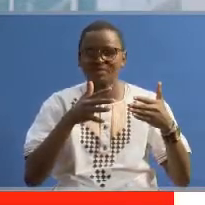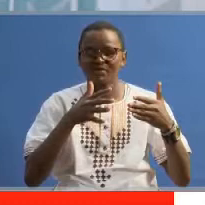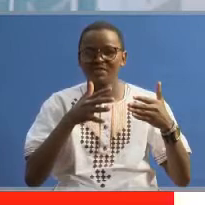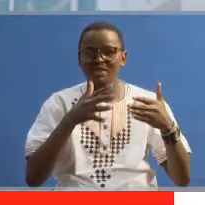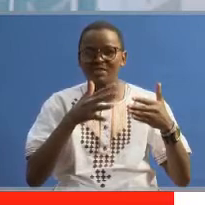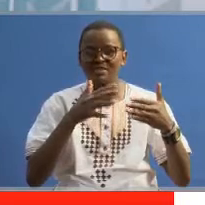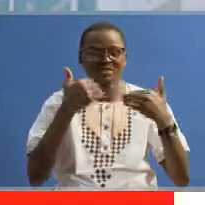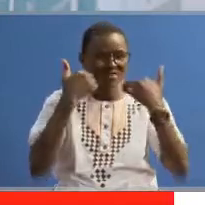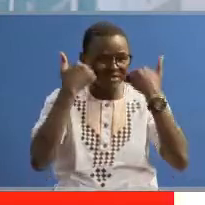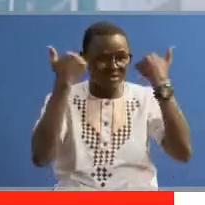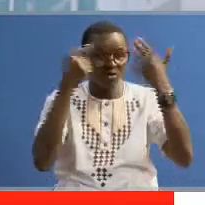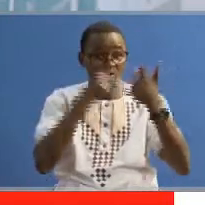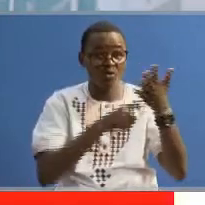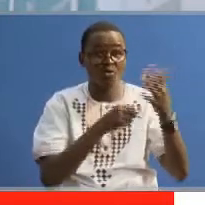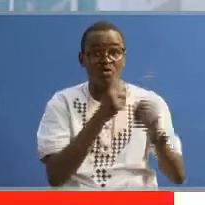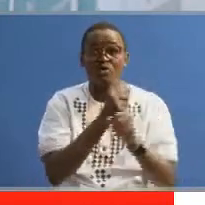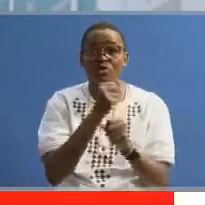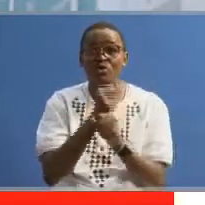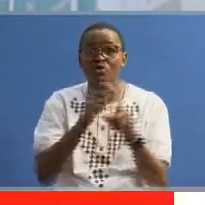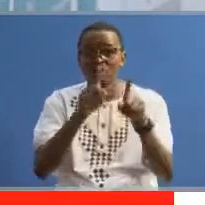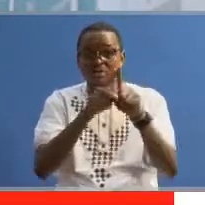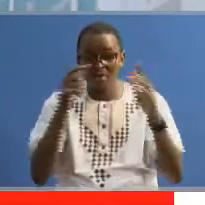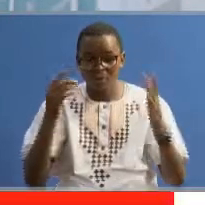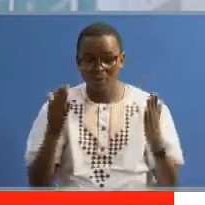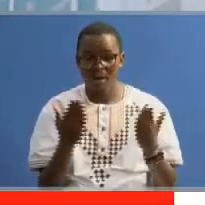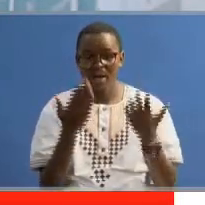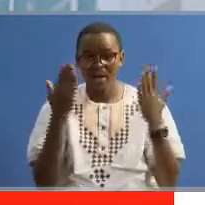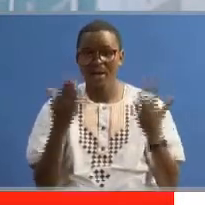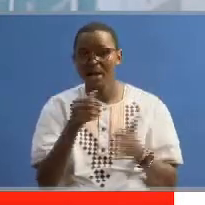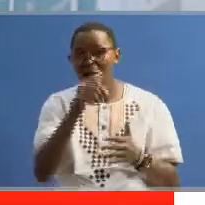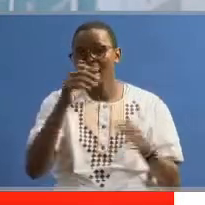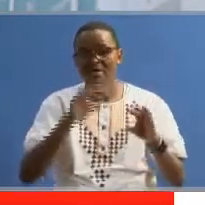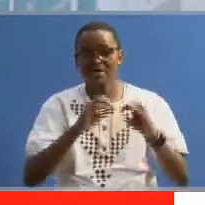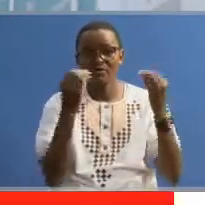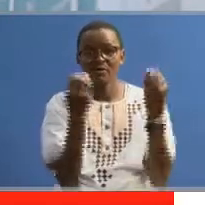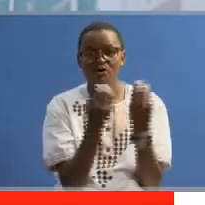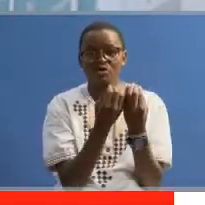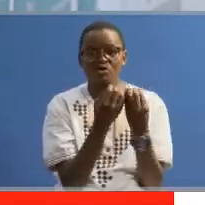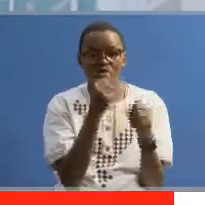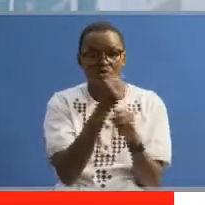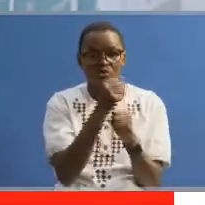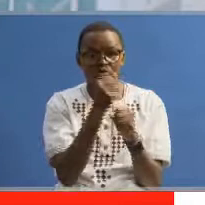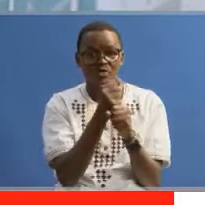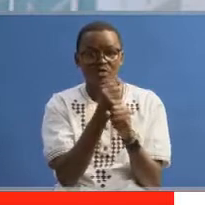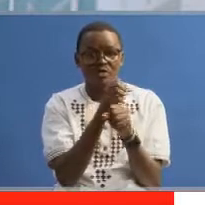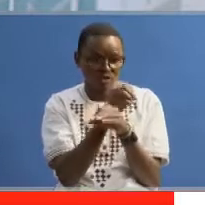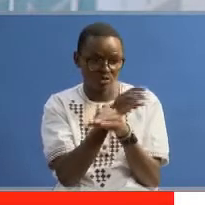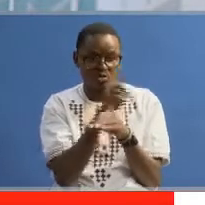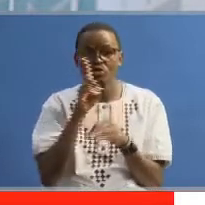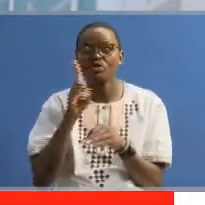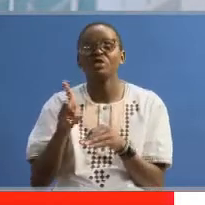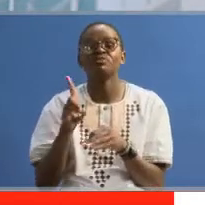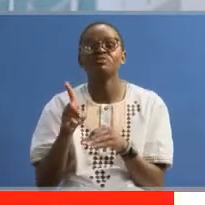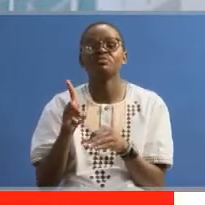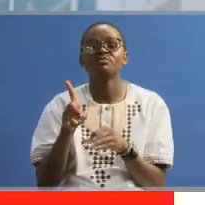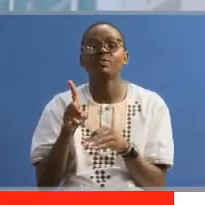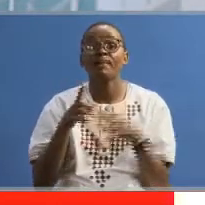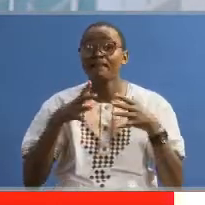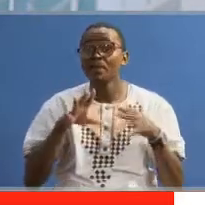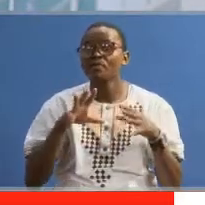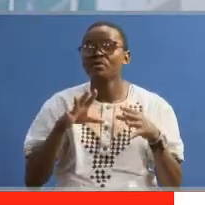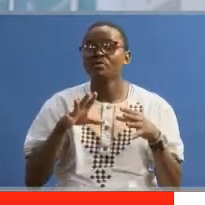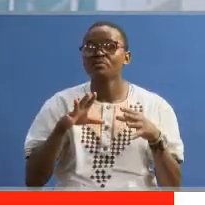traumatized. So what we do and what we're also encouraging other organizations to do is to counsel these